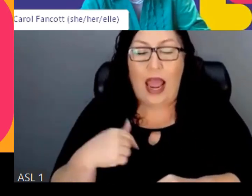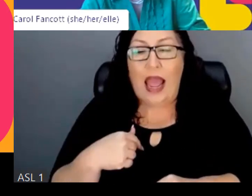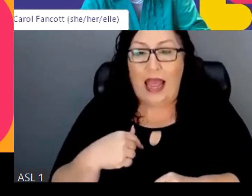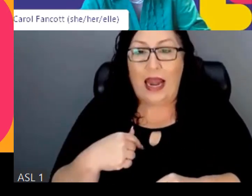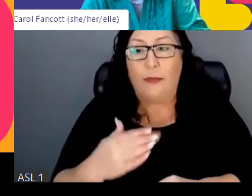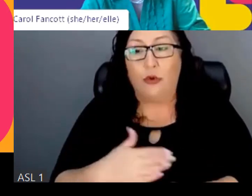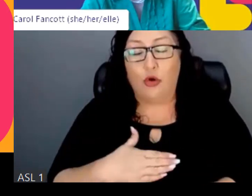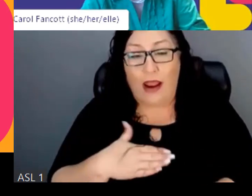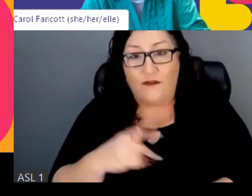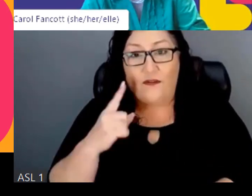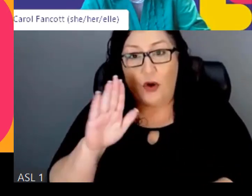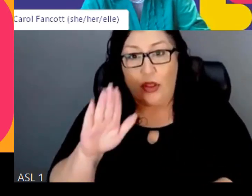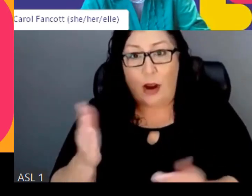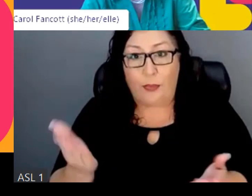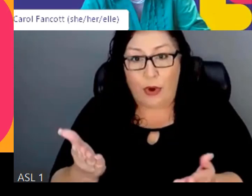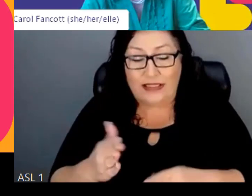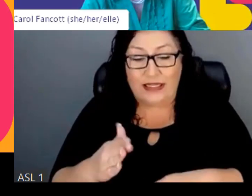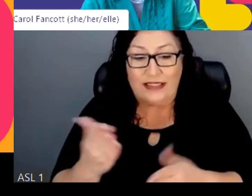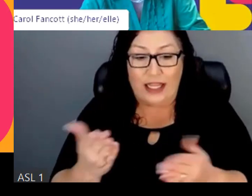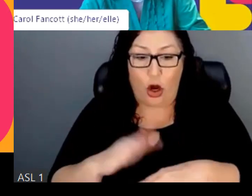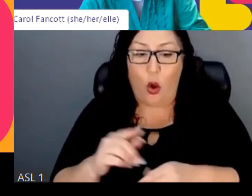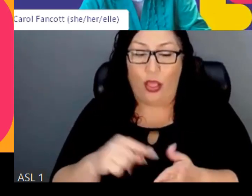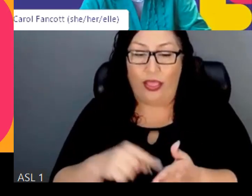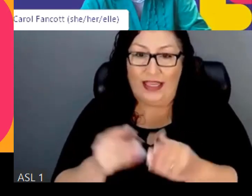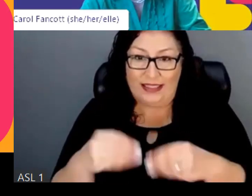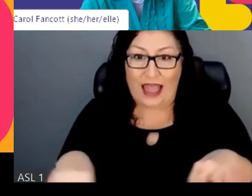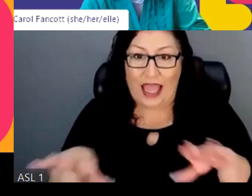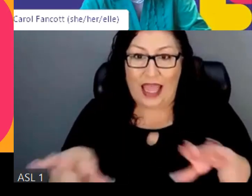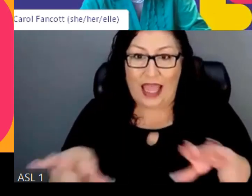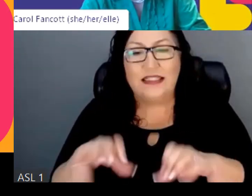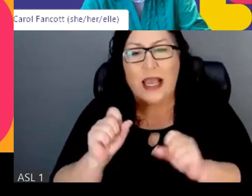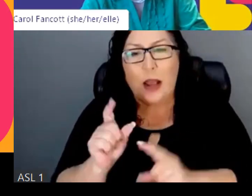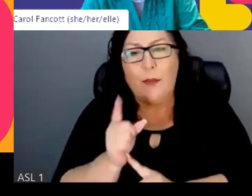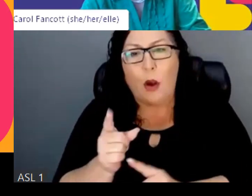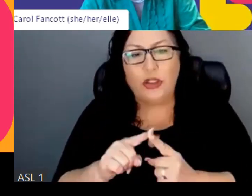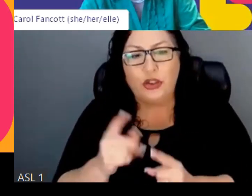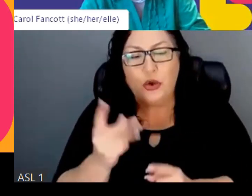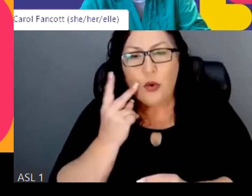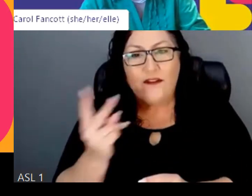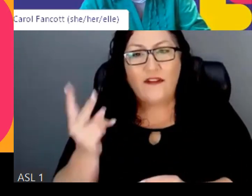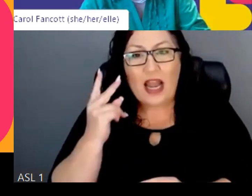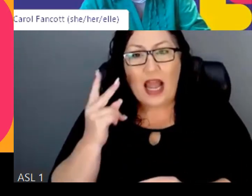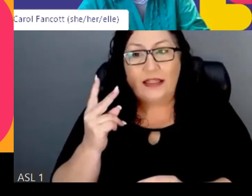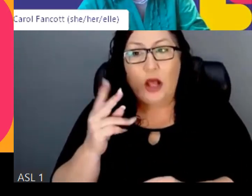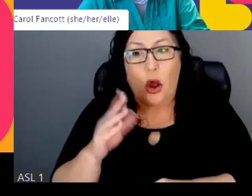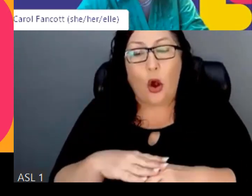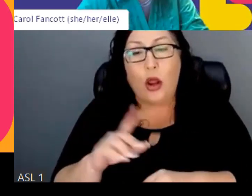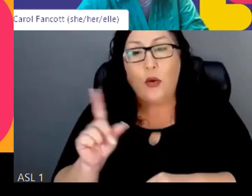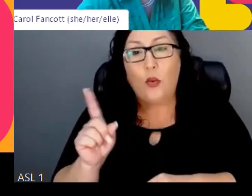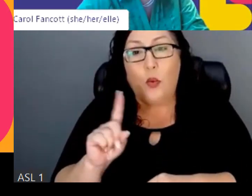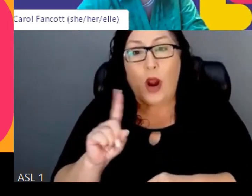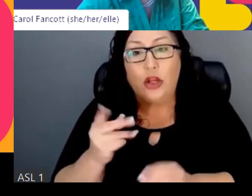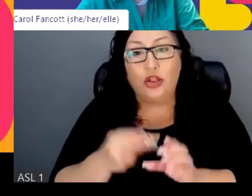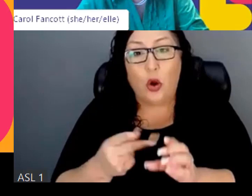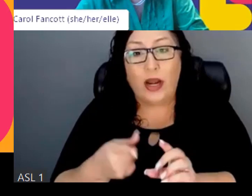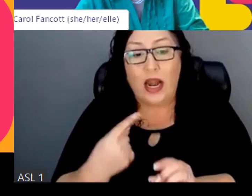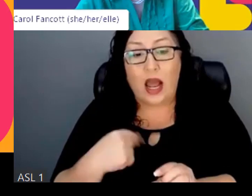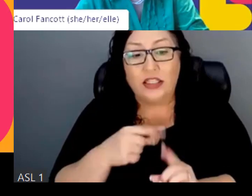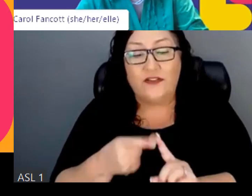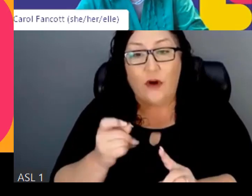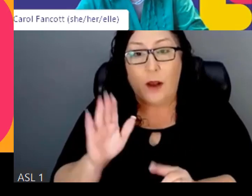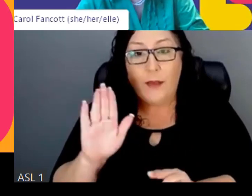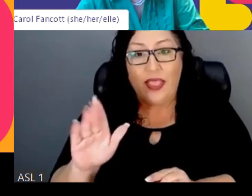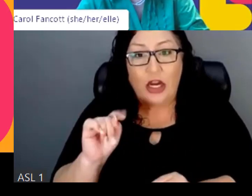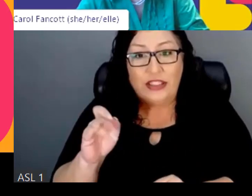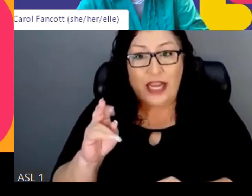enduring presence on these lands. Please take a moment now to reflect on the territory where you're joining us from. And if